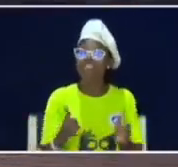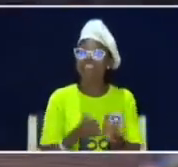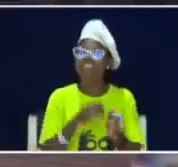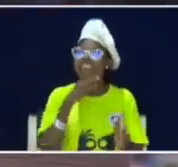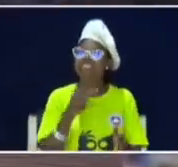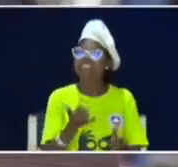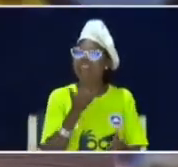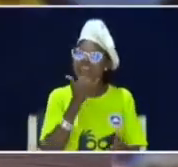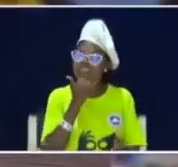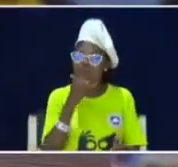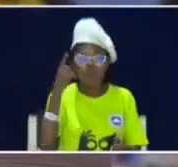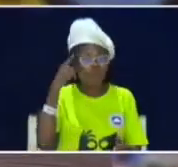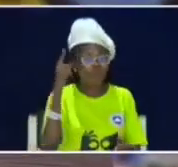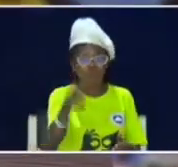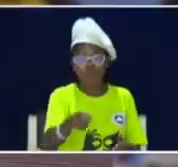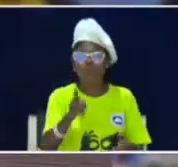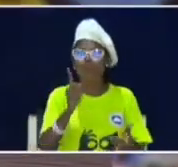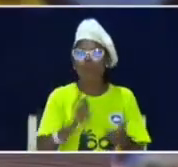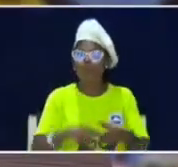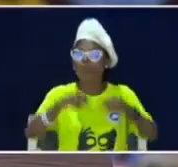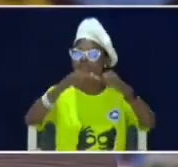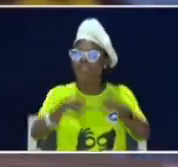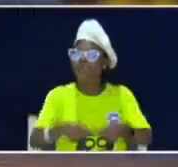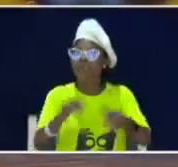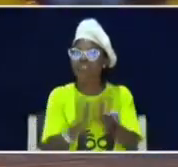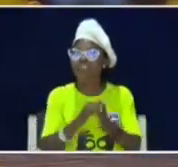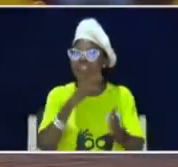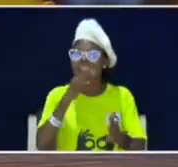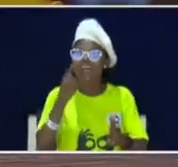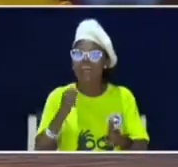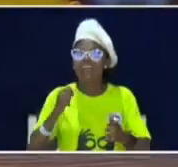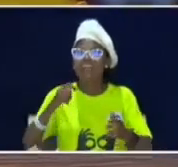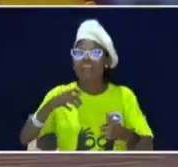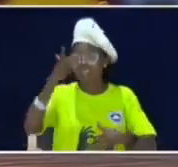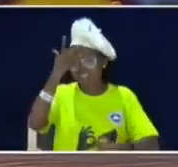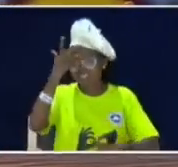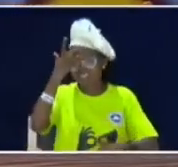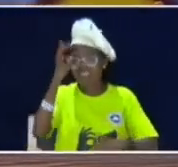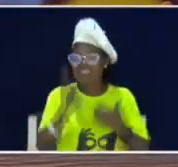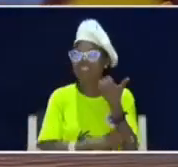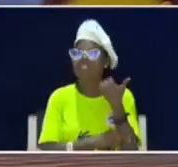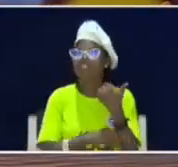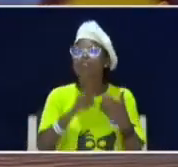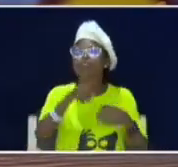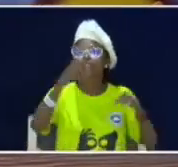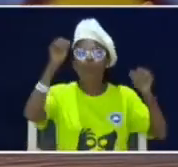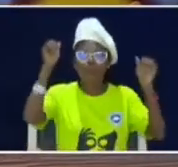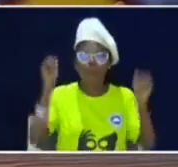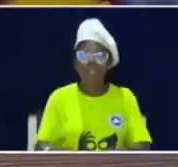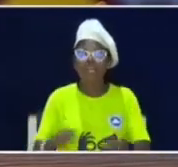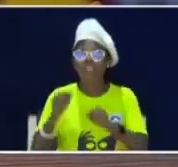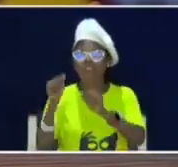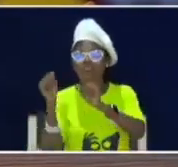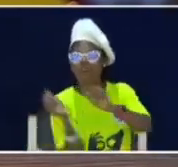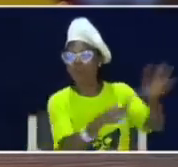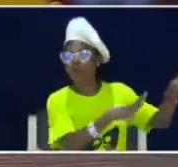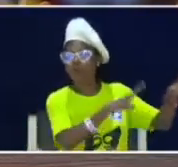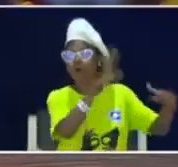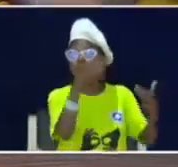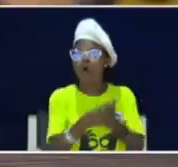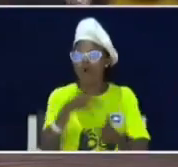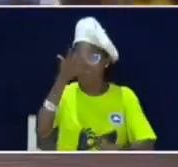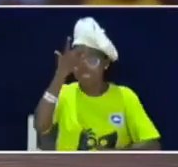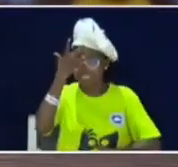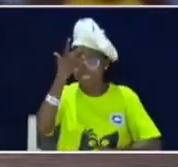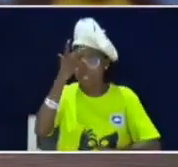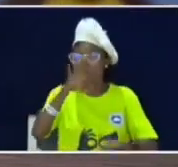sickness. That is why you came. You came to encounter God such that you can drop all of the sickness, all